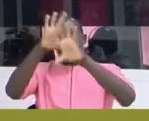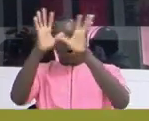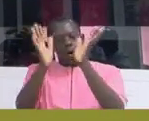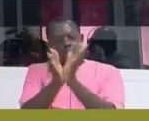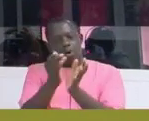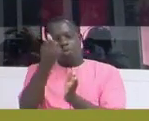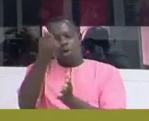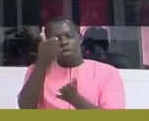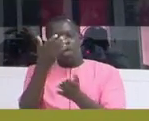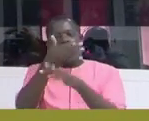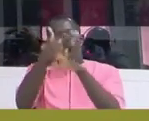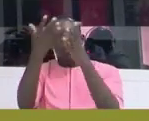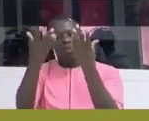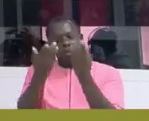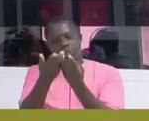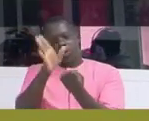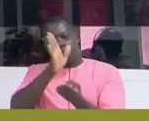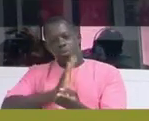was